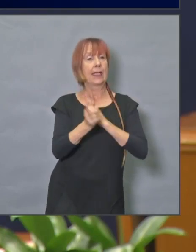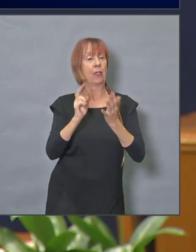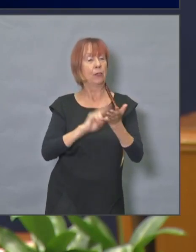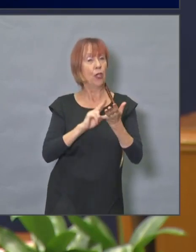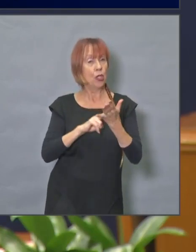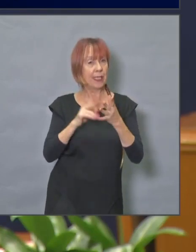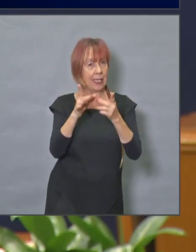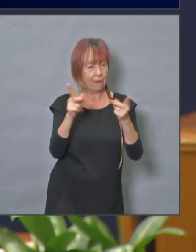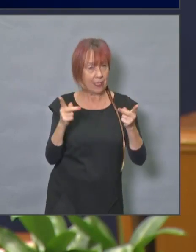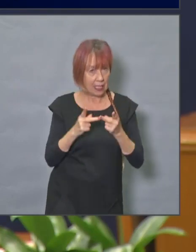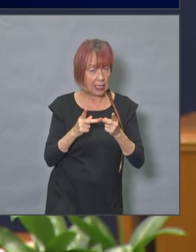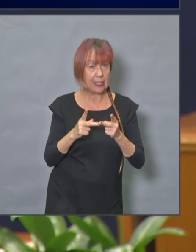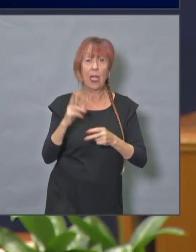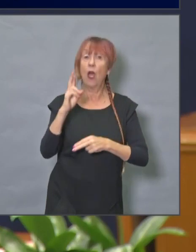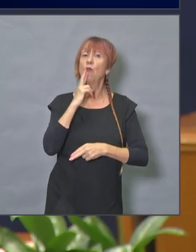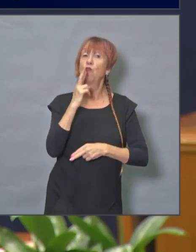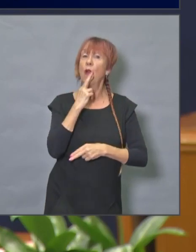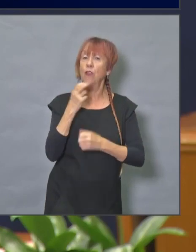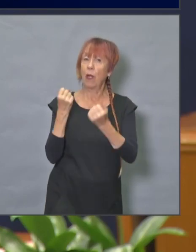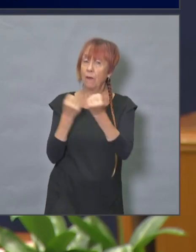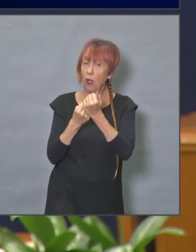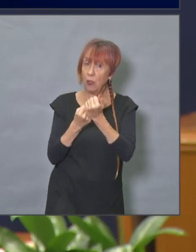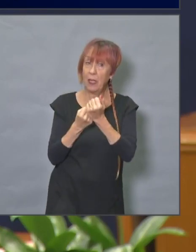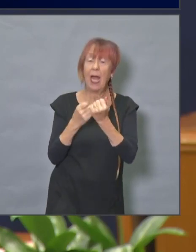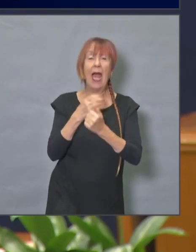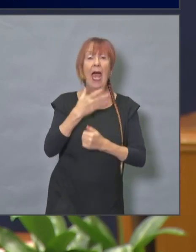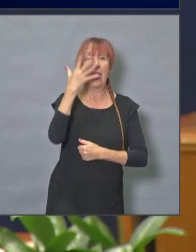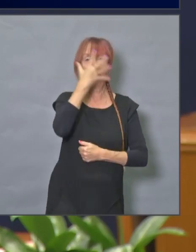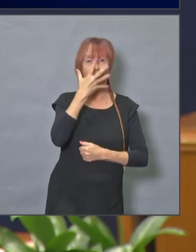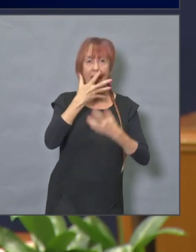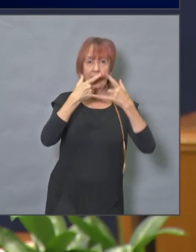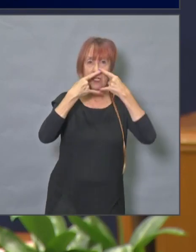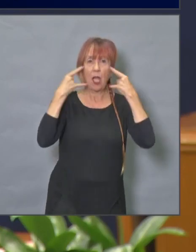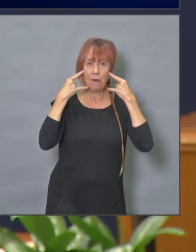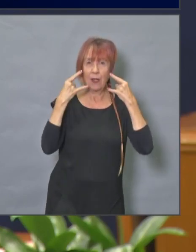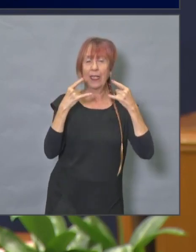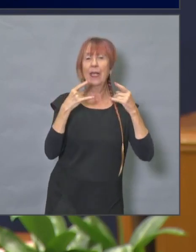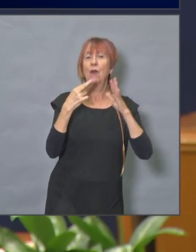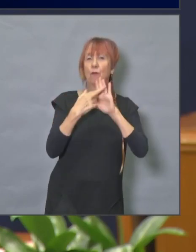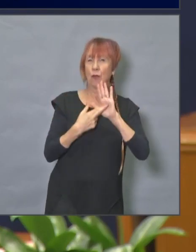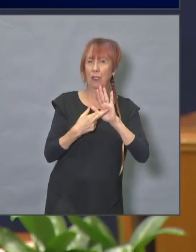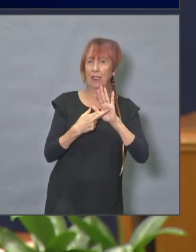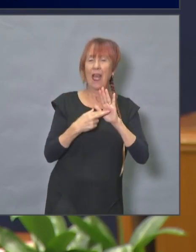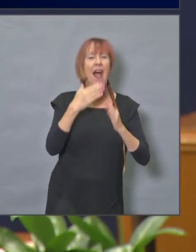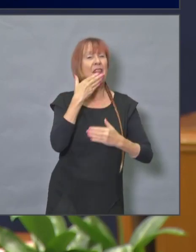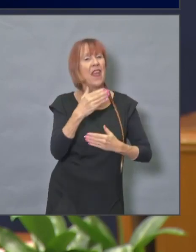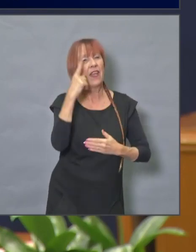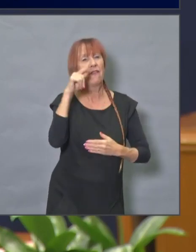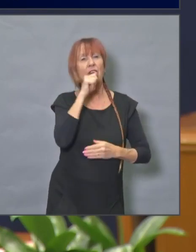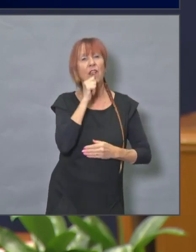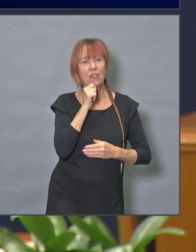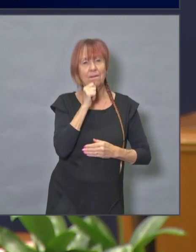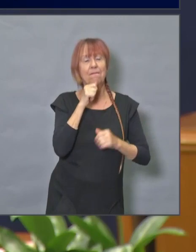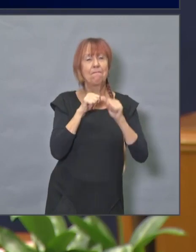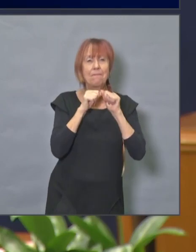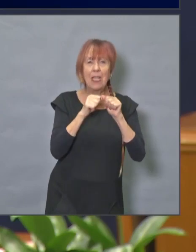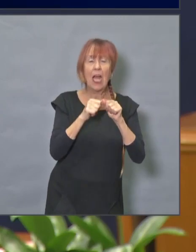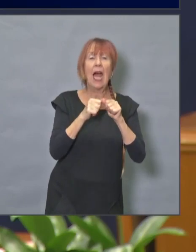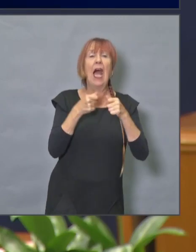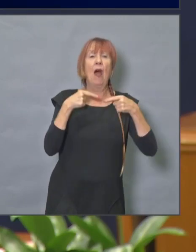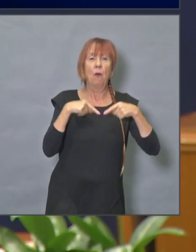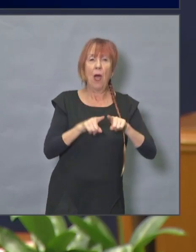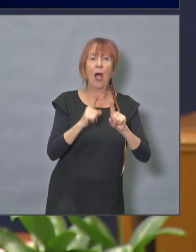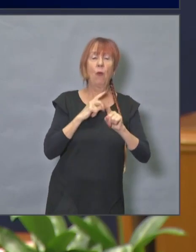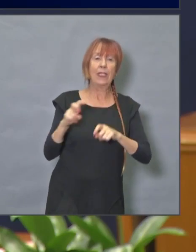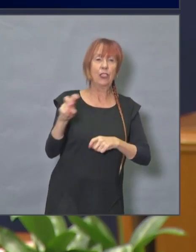enforcement, face covering guidelines, and more. Thank you for your continued patience as we journey together in our efforts